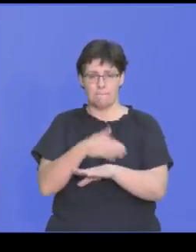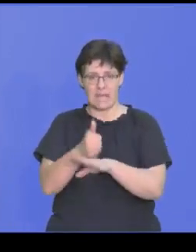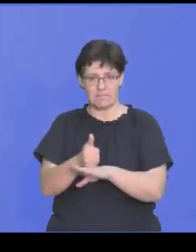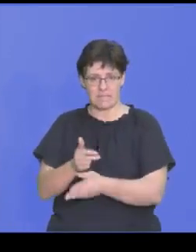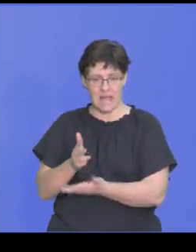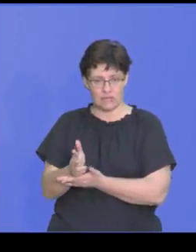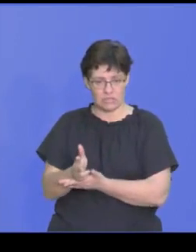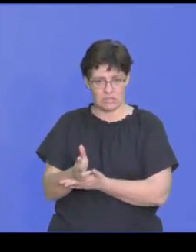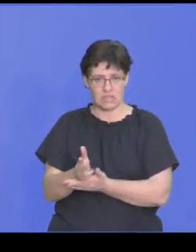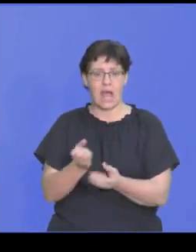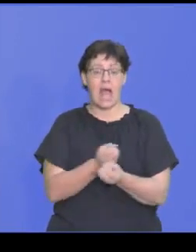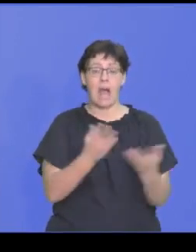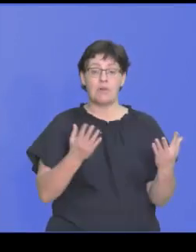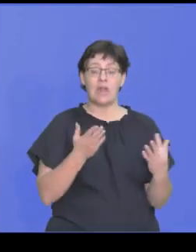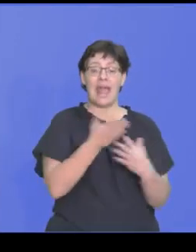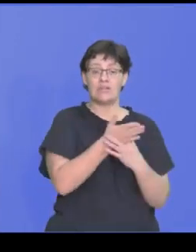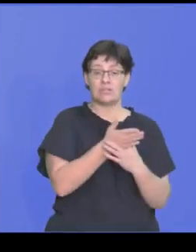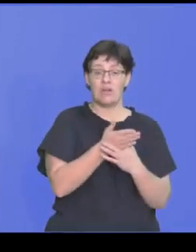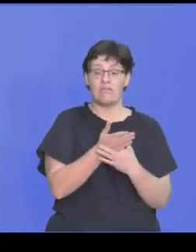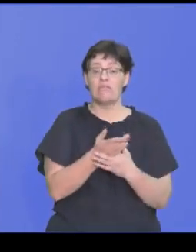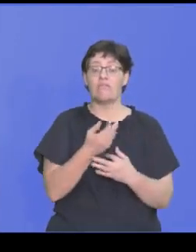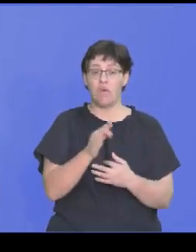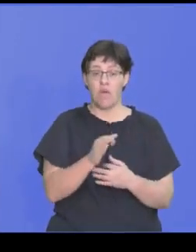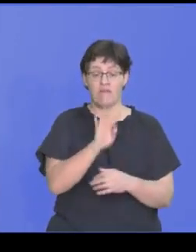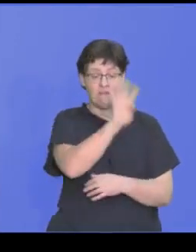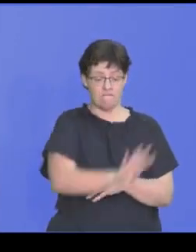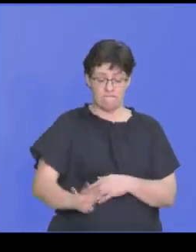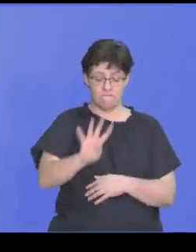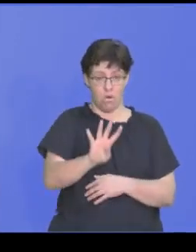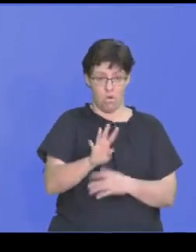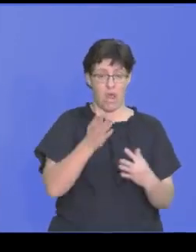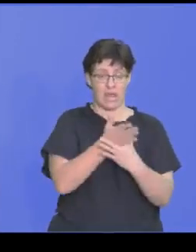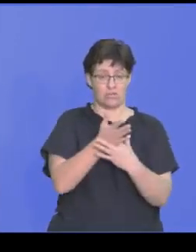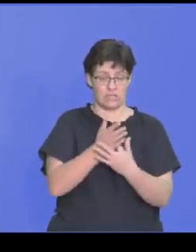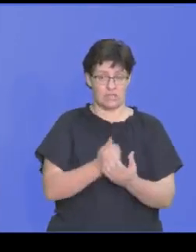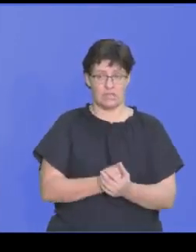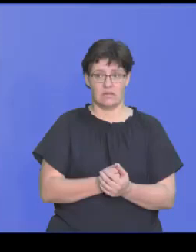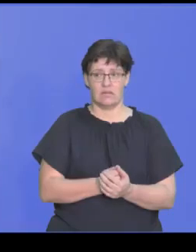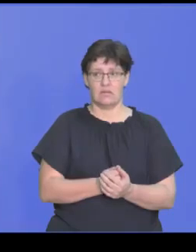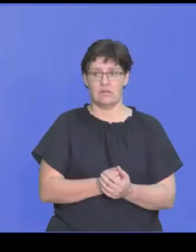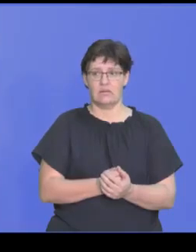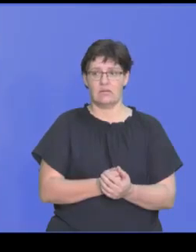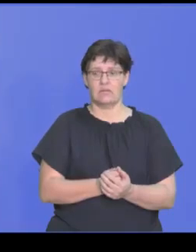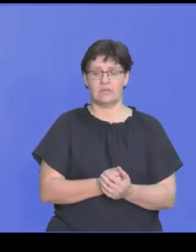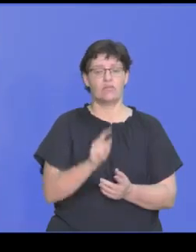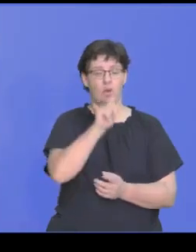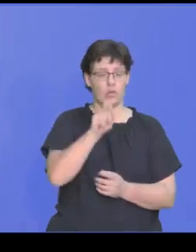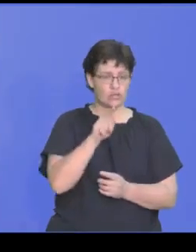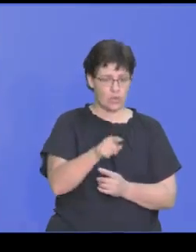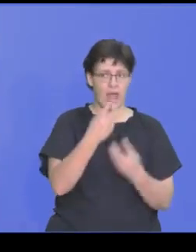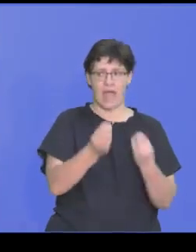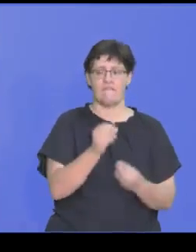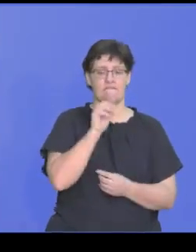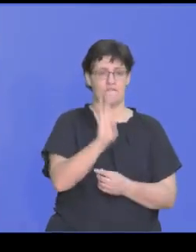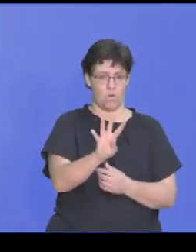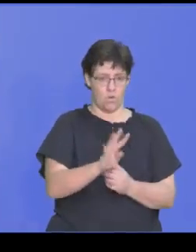parking entrance, so how many entrances have we got? We've got 4 entrances. So we can just put that number into our question, we've got